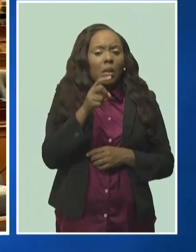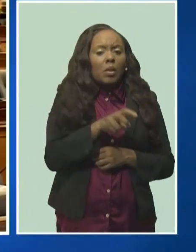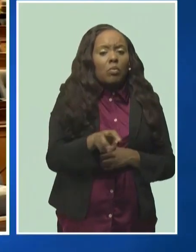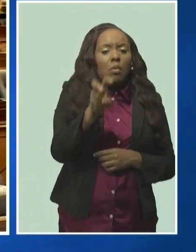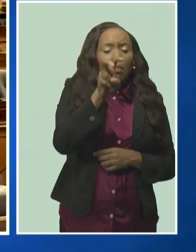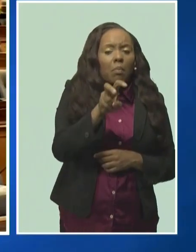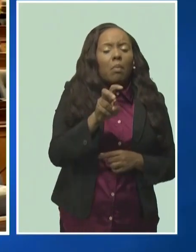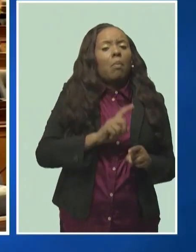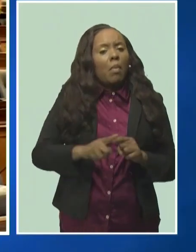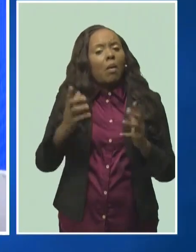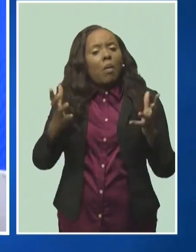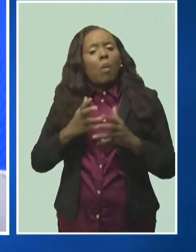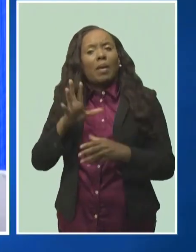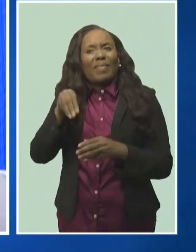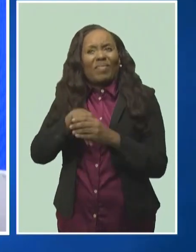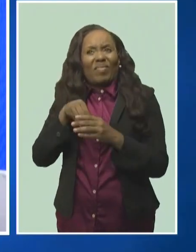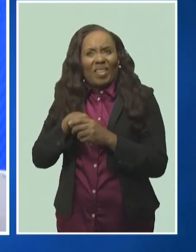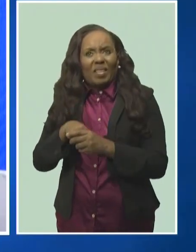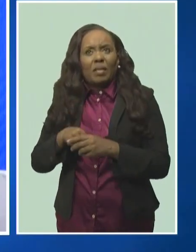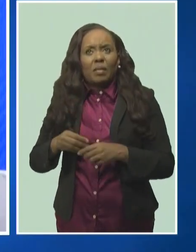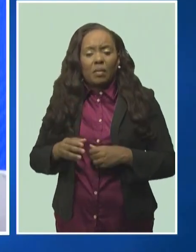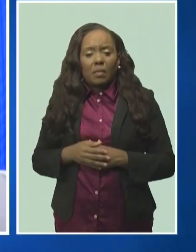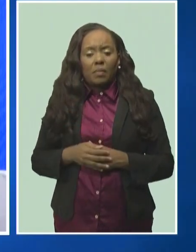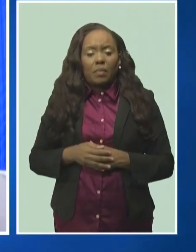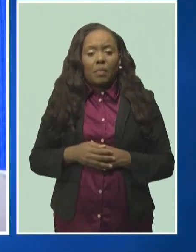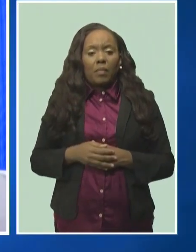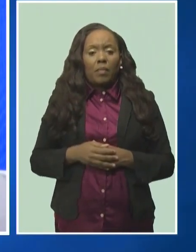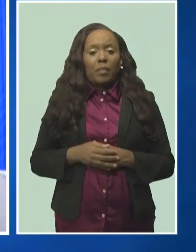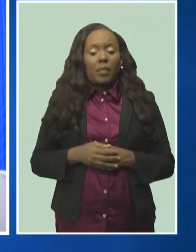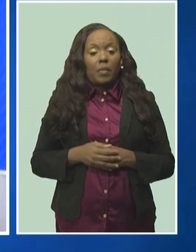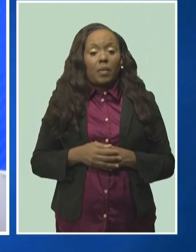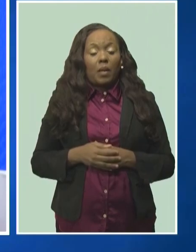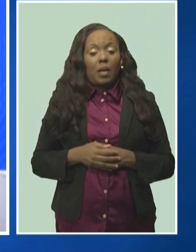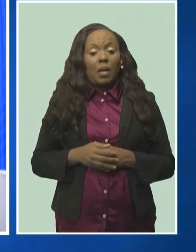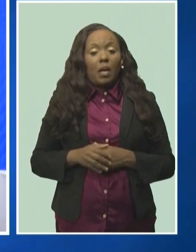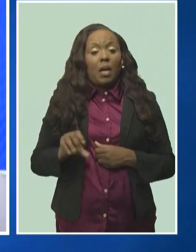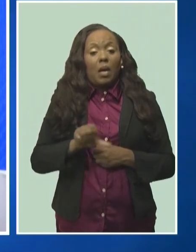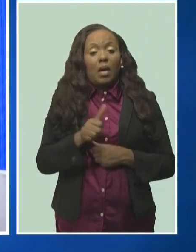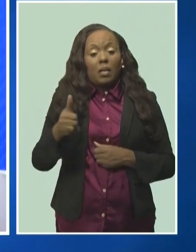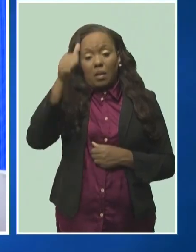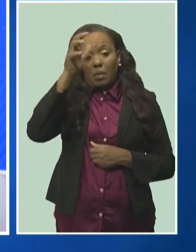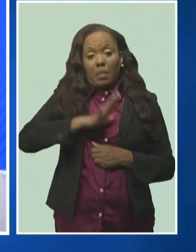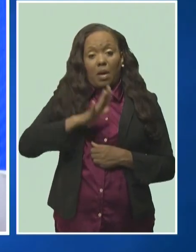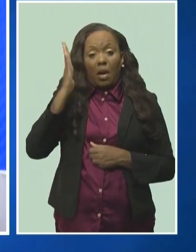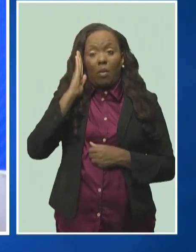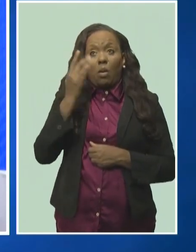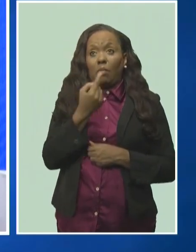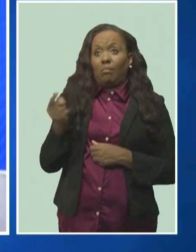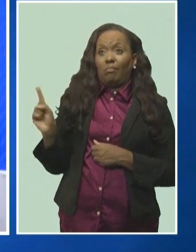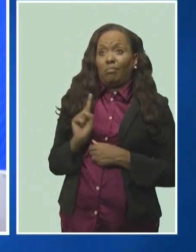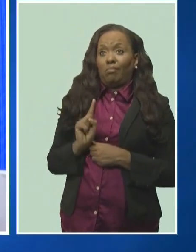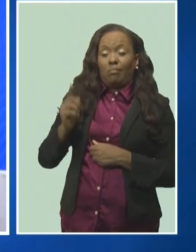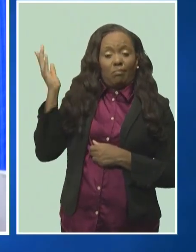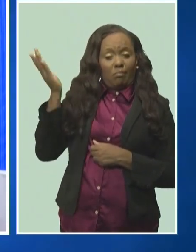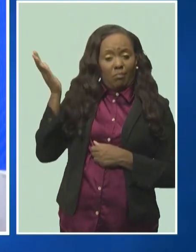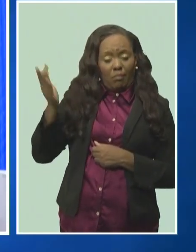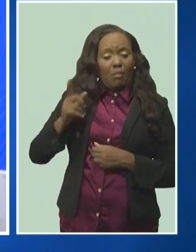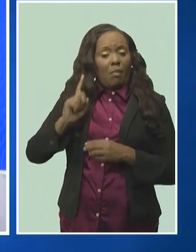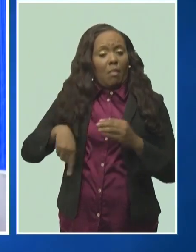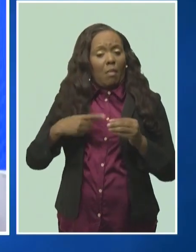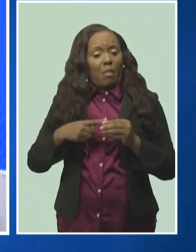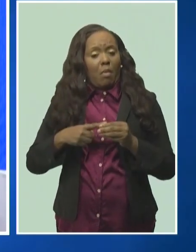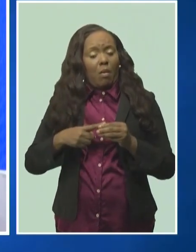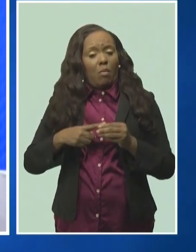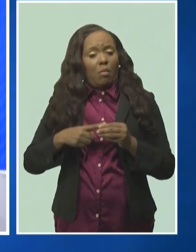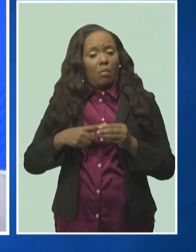terms of investment. Kevin's presentation will aim to give you an insight of an overview of